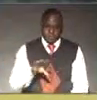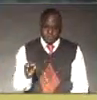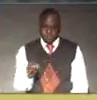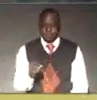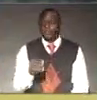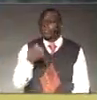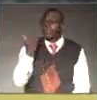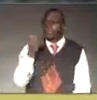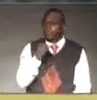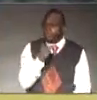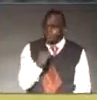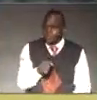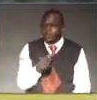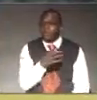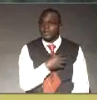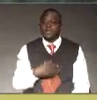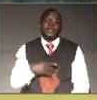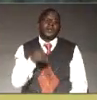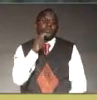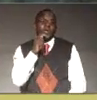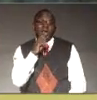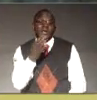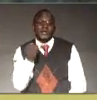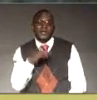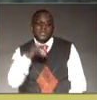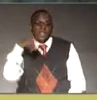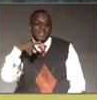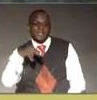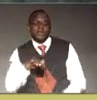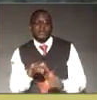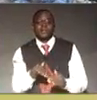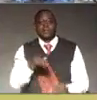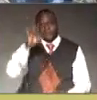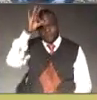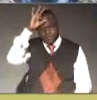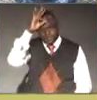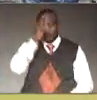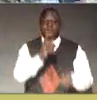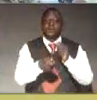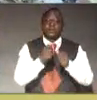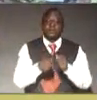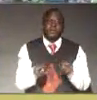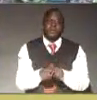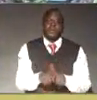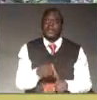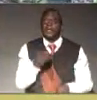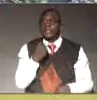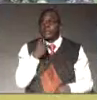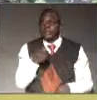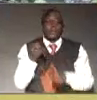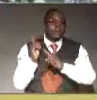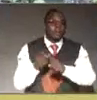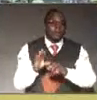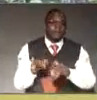old traditional army was filled with tribal arrogance, ignorance, witchcraft, anti-people sentiments, and later became the